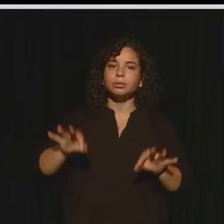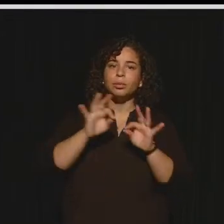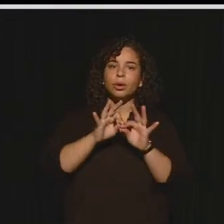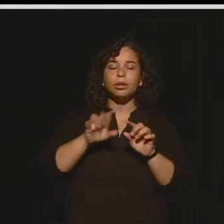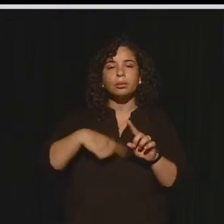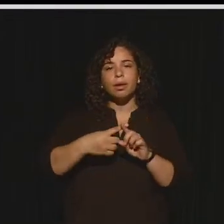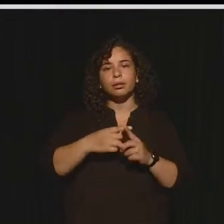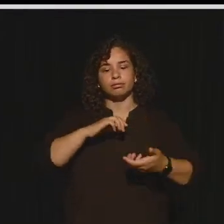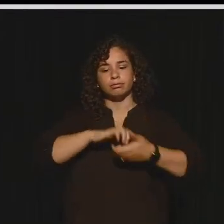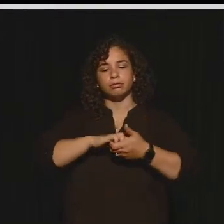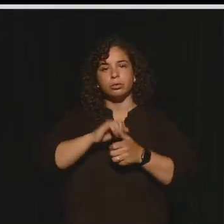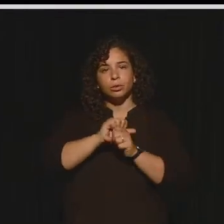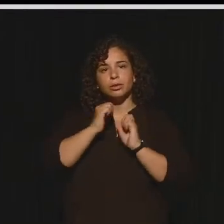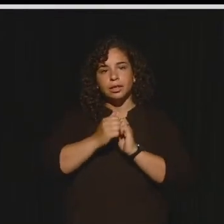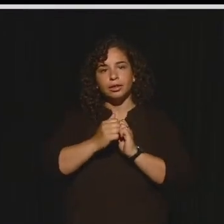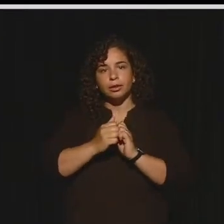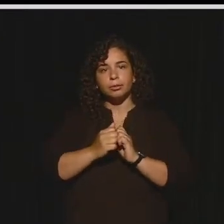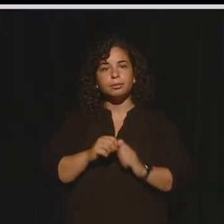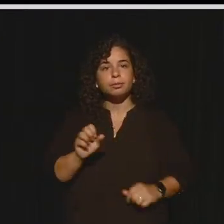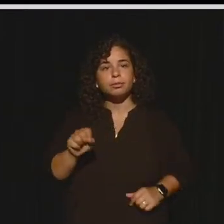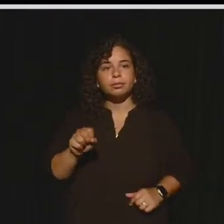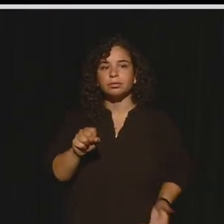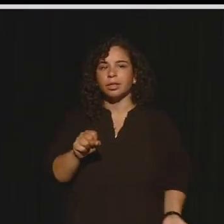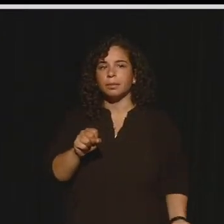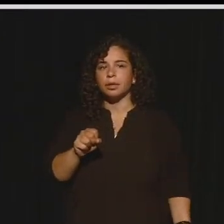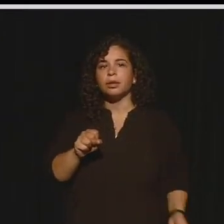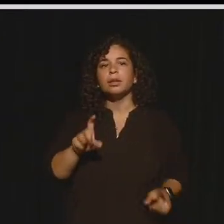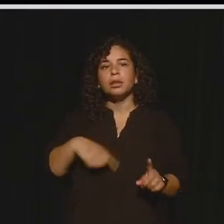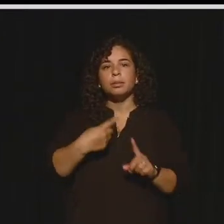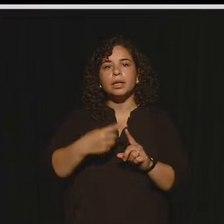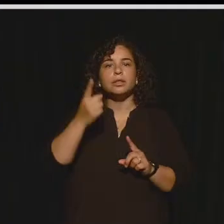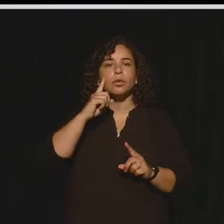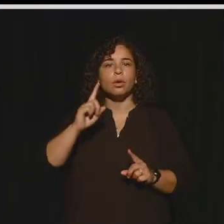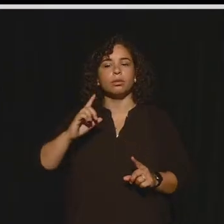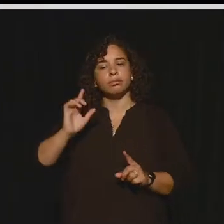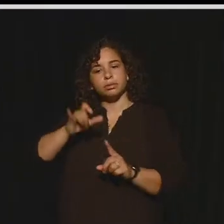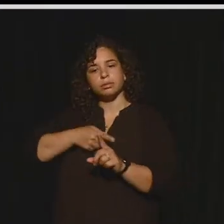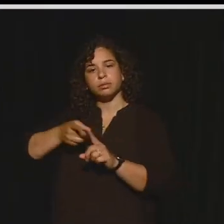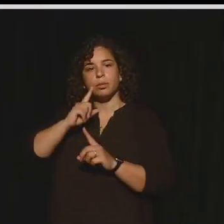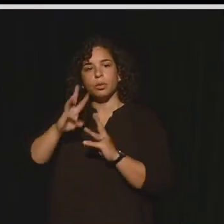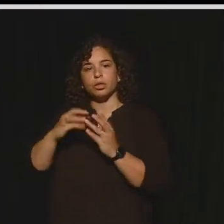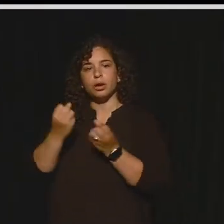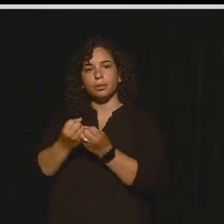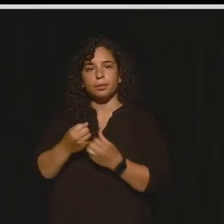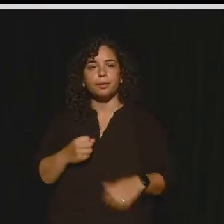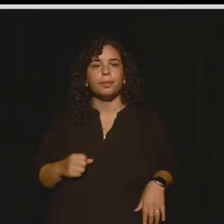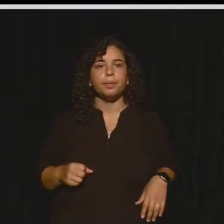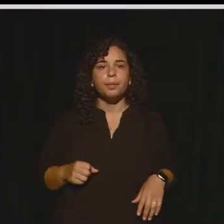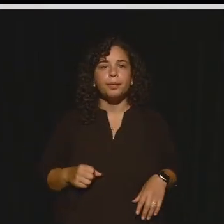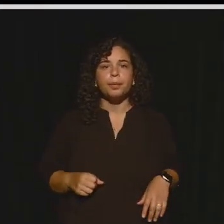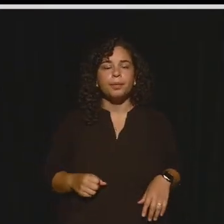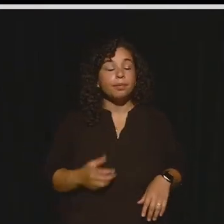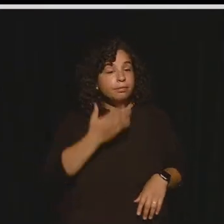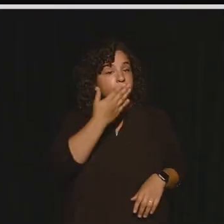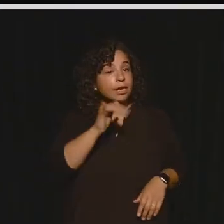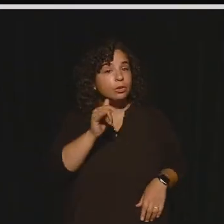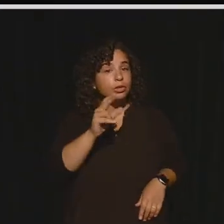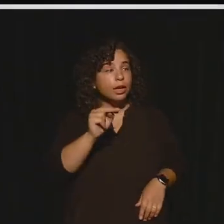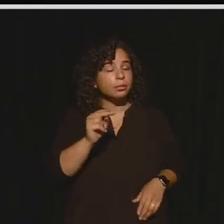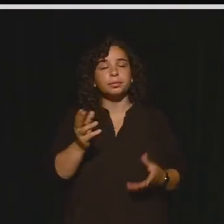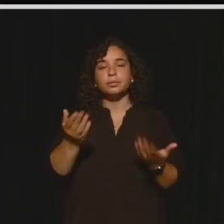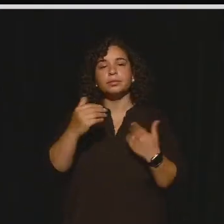building and collaborative filmmaking. So yeah, that's kind of what I do in a nutshell. Thanks,